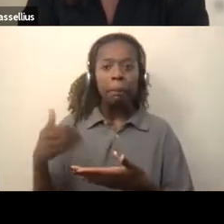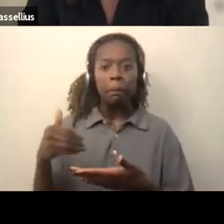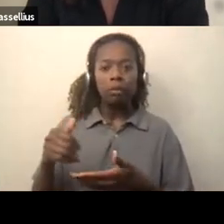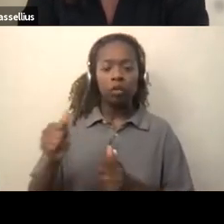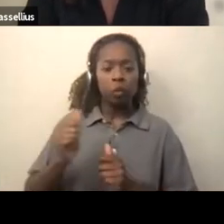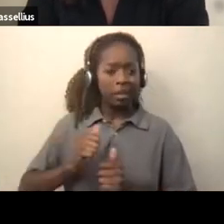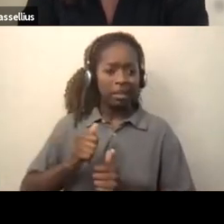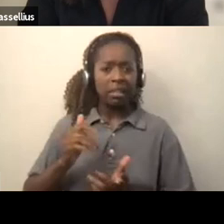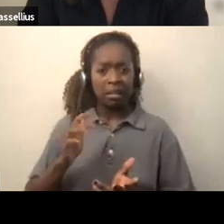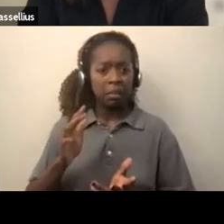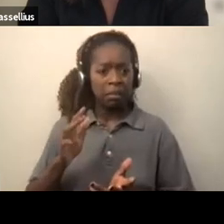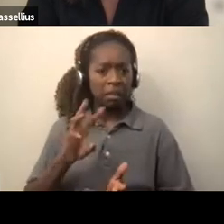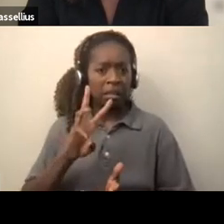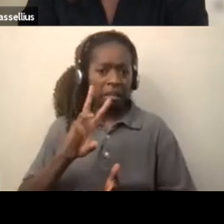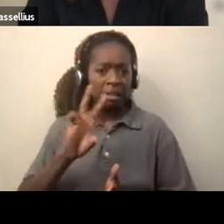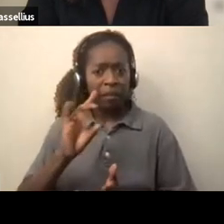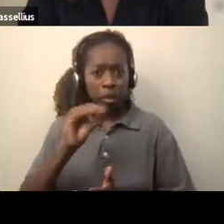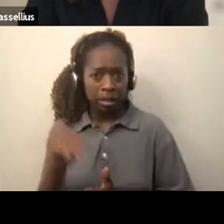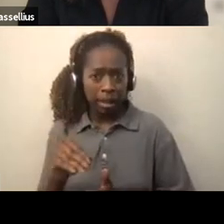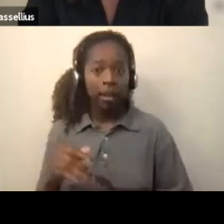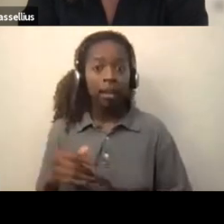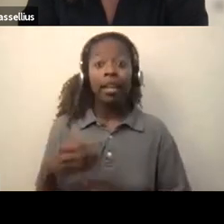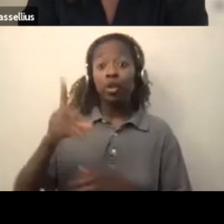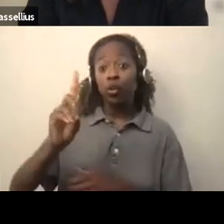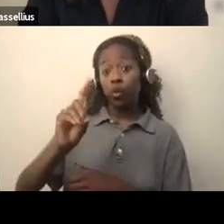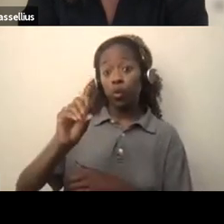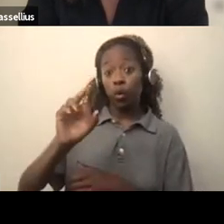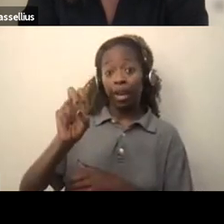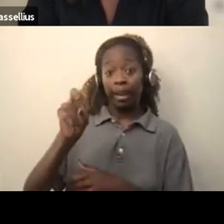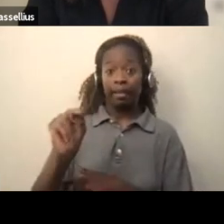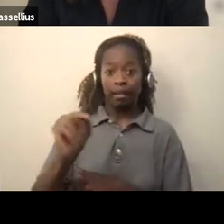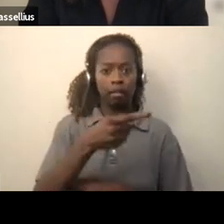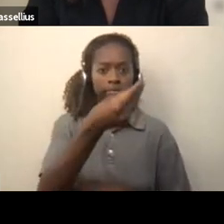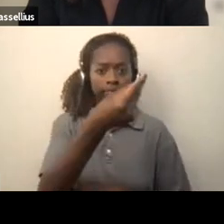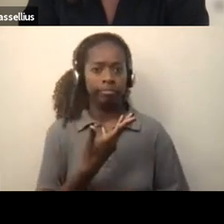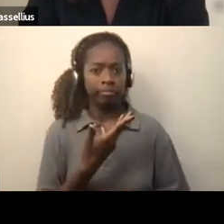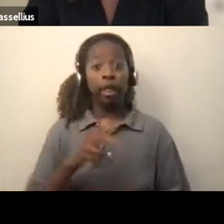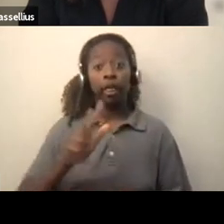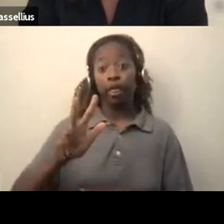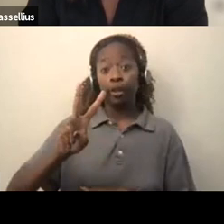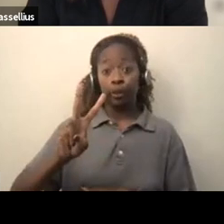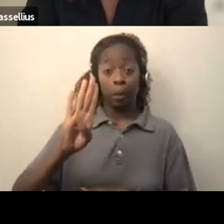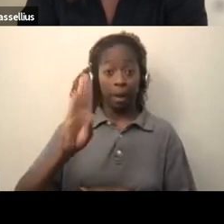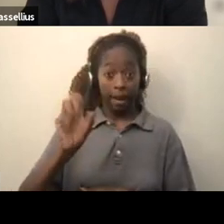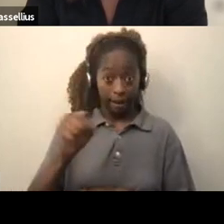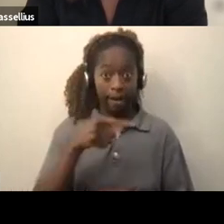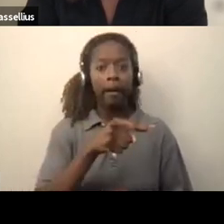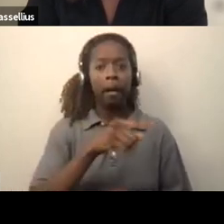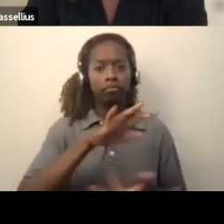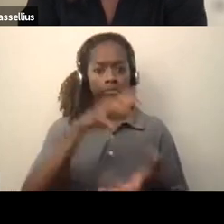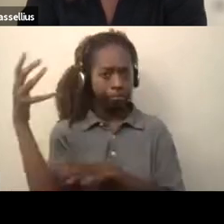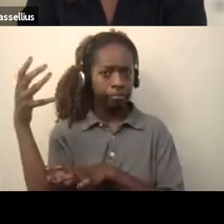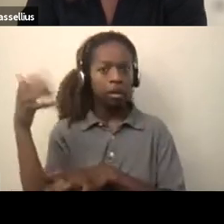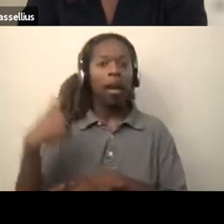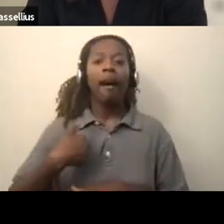text from dorian um saying that there was an issue with the 32 bus and i called up the mbta and we started to problem solve and